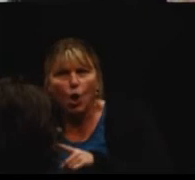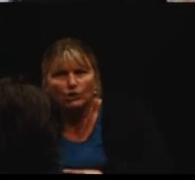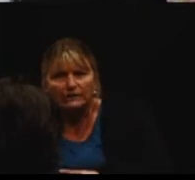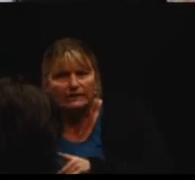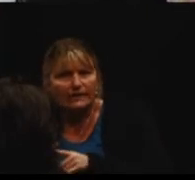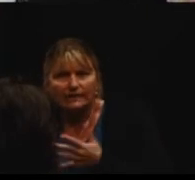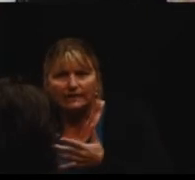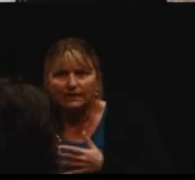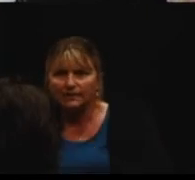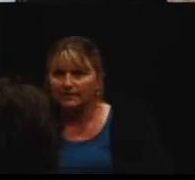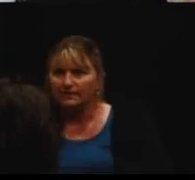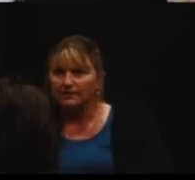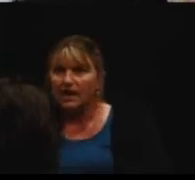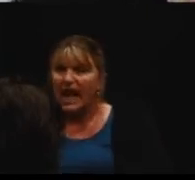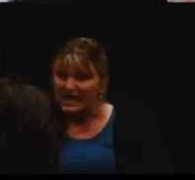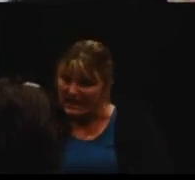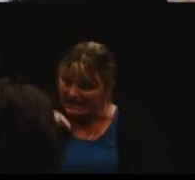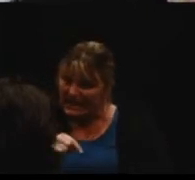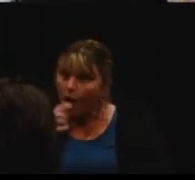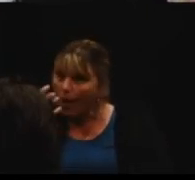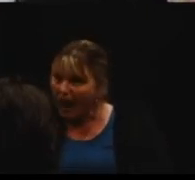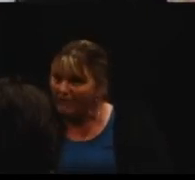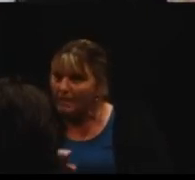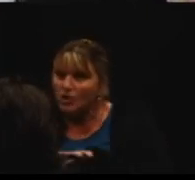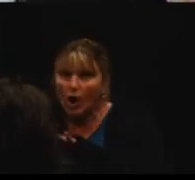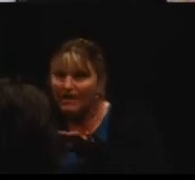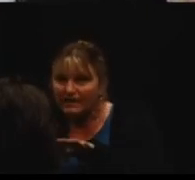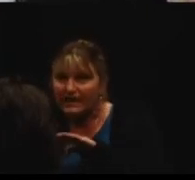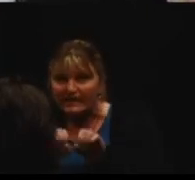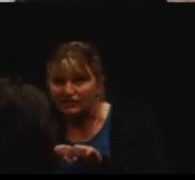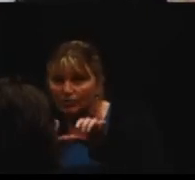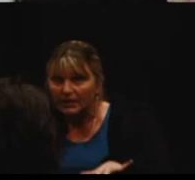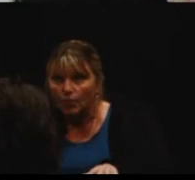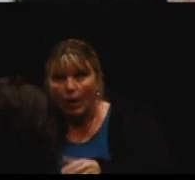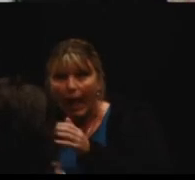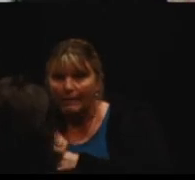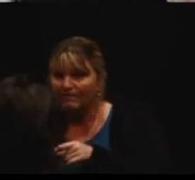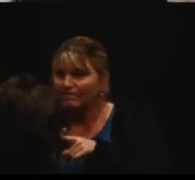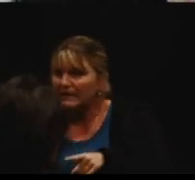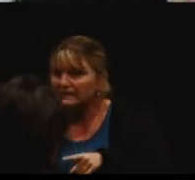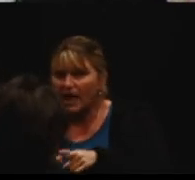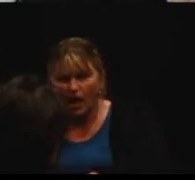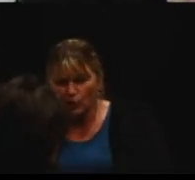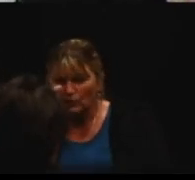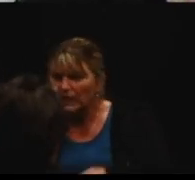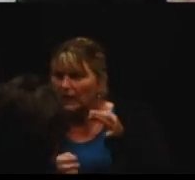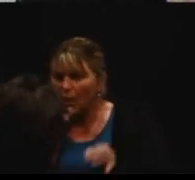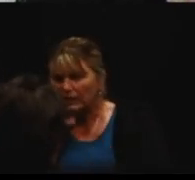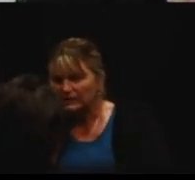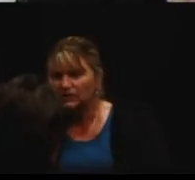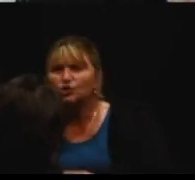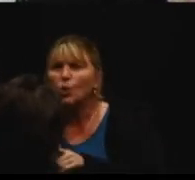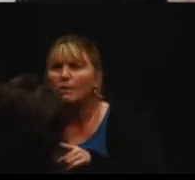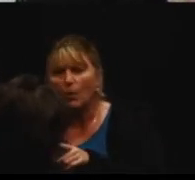It may not be evenly distributed, but by golly, it is here now. It's going to happen fast, and I just don't see the politicians talking about it with any